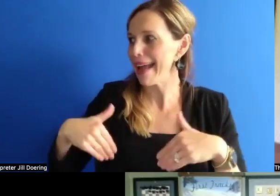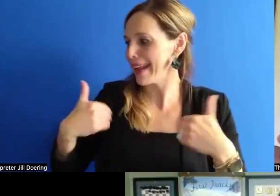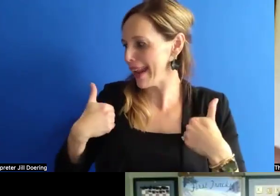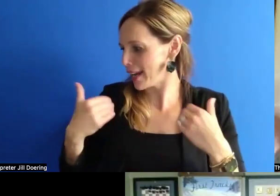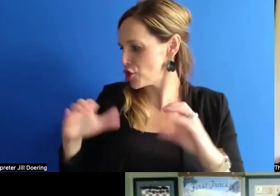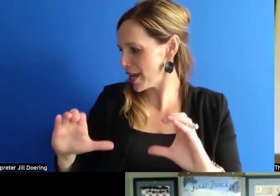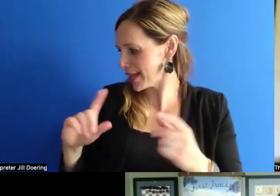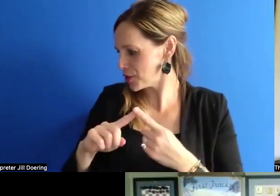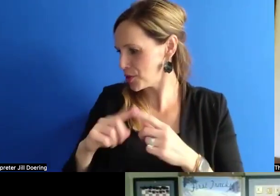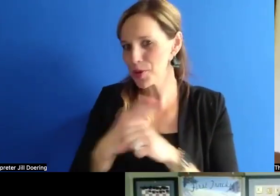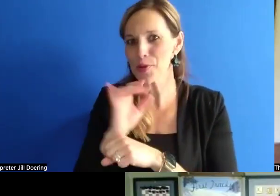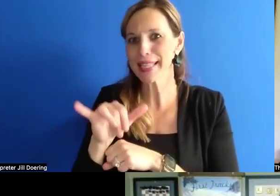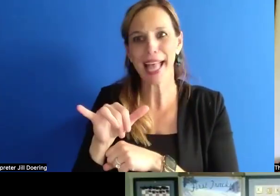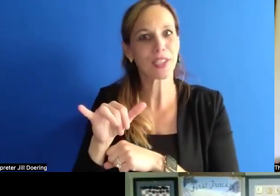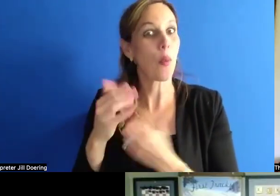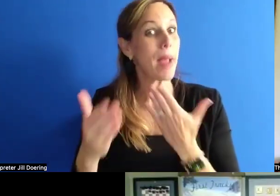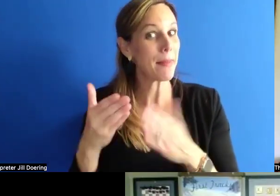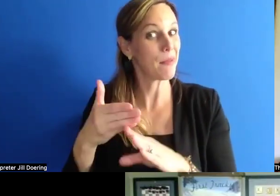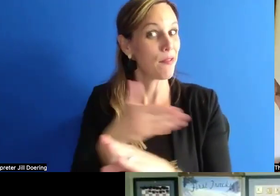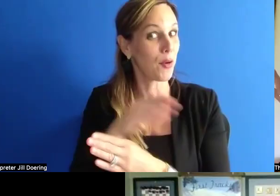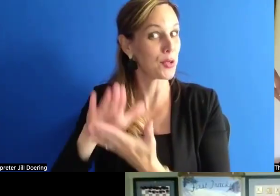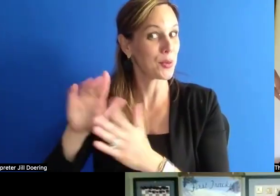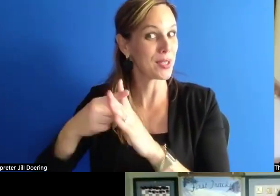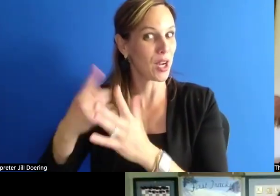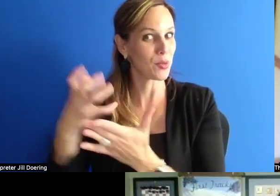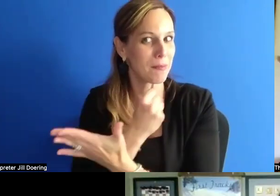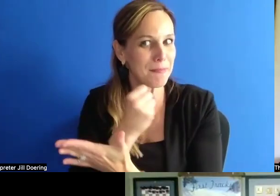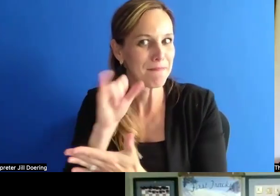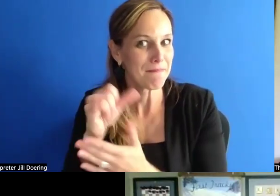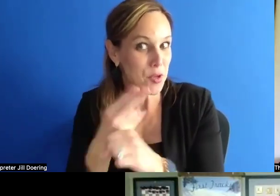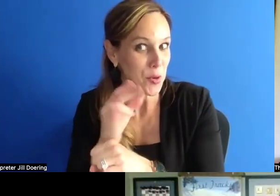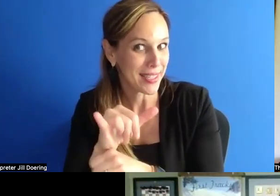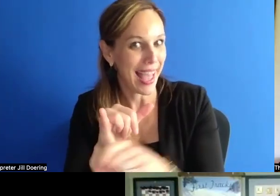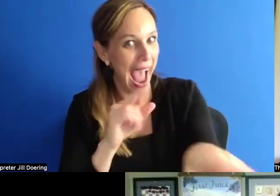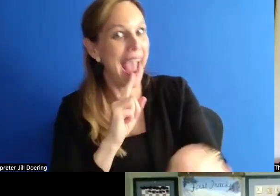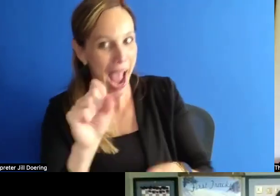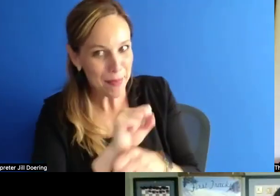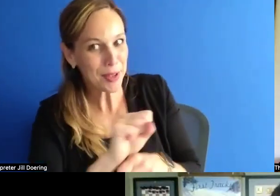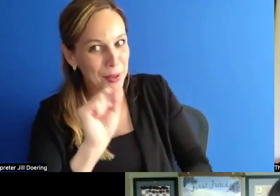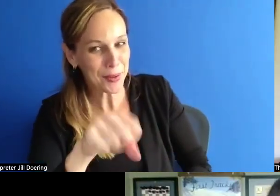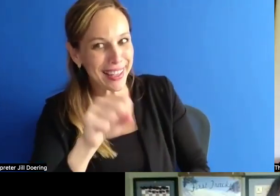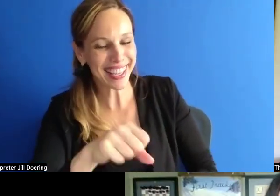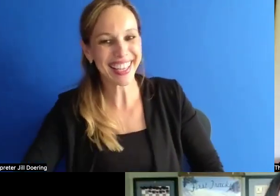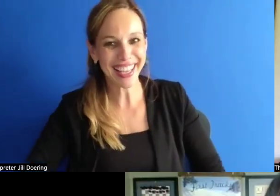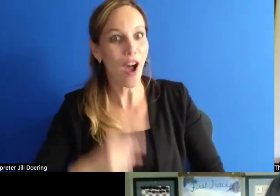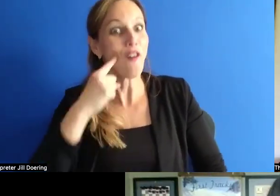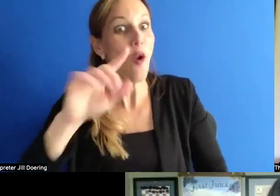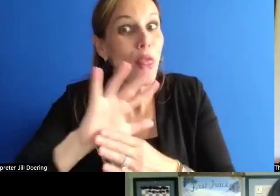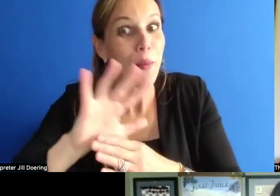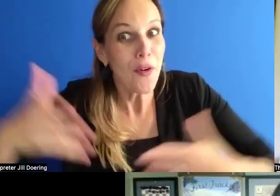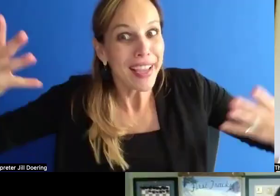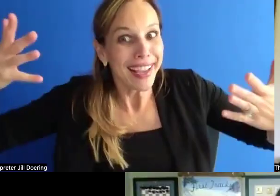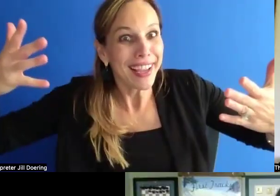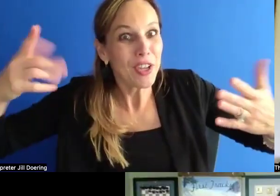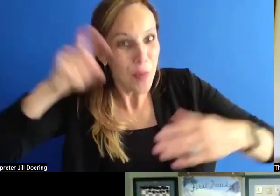do it this weekend before school starts and see if it tastes good. Or it Absolutely. works out. For the movie. You have to